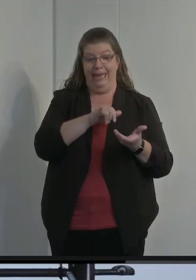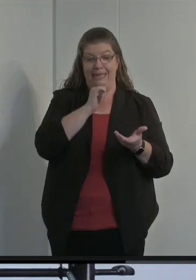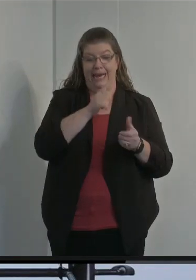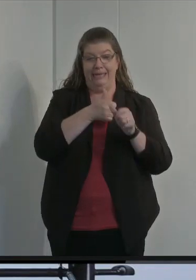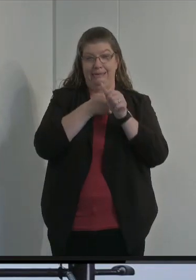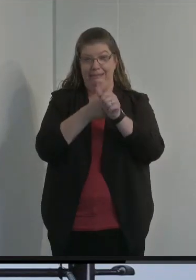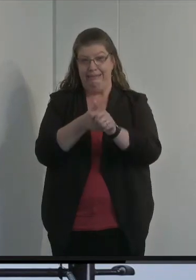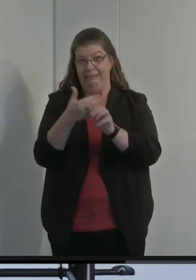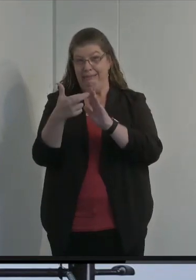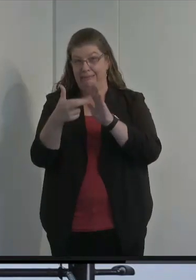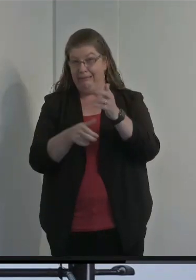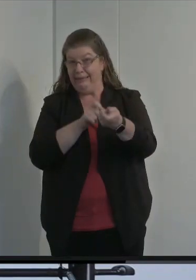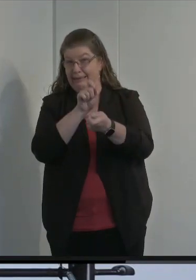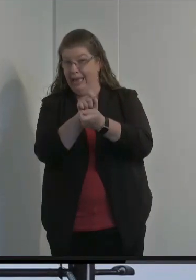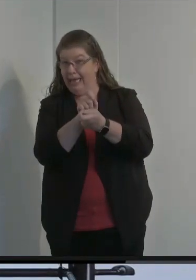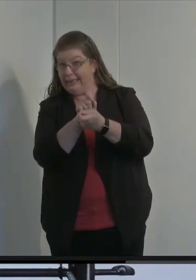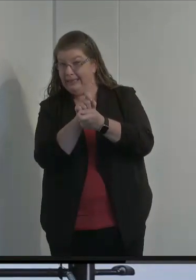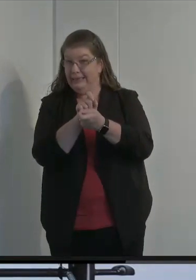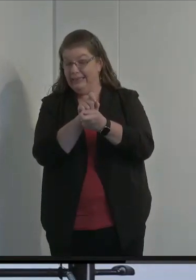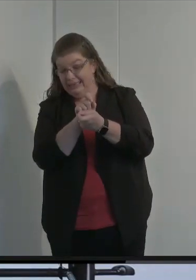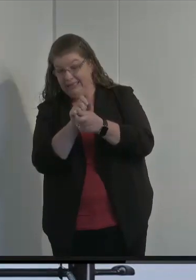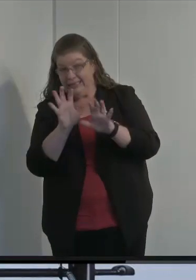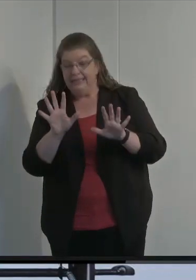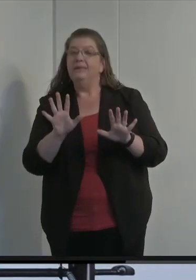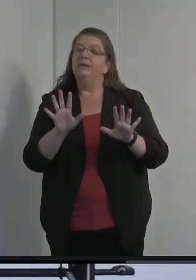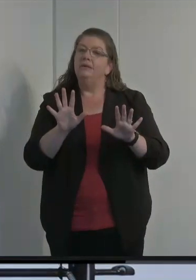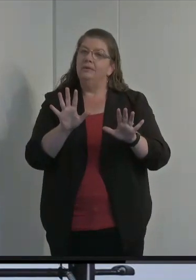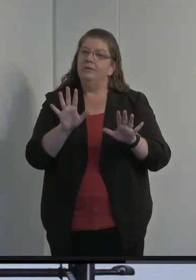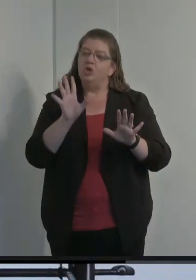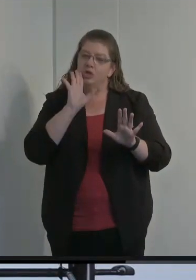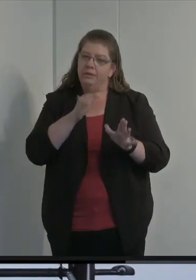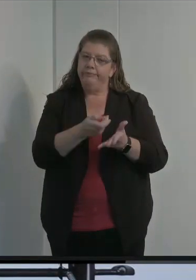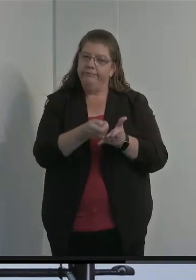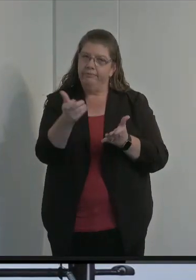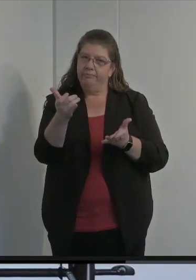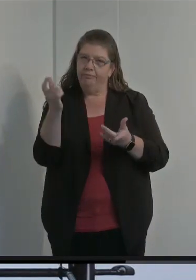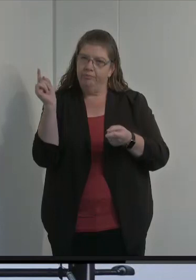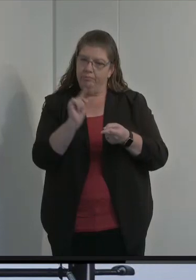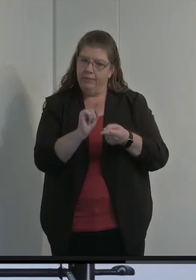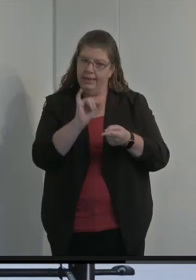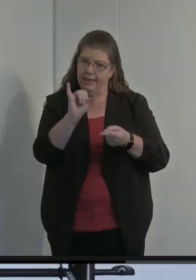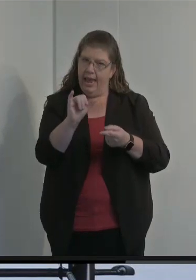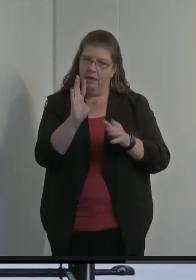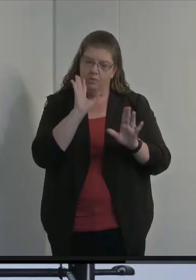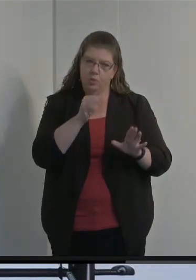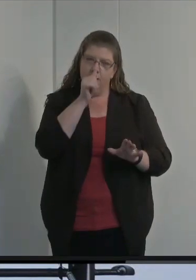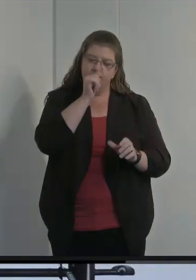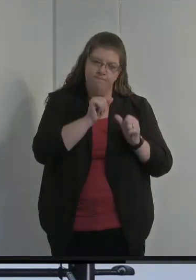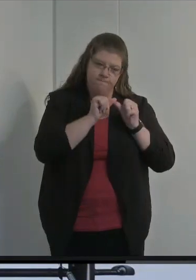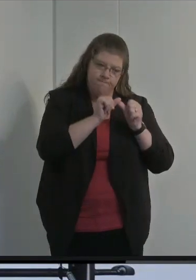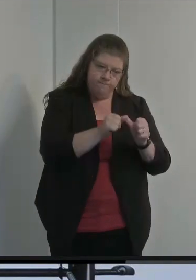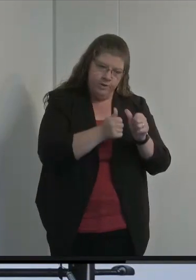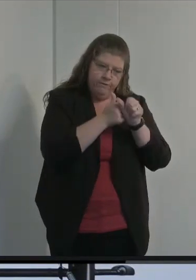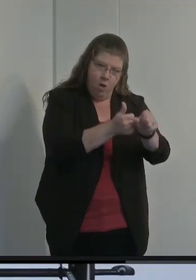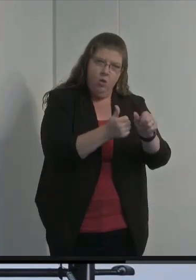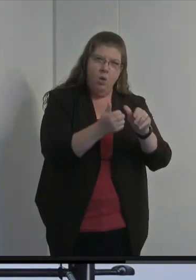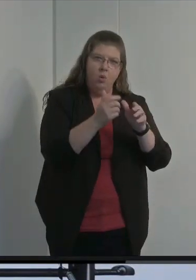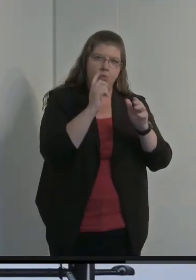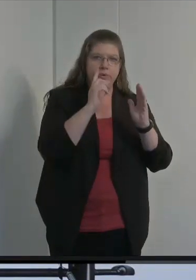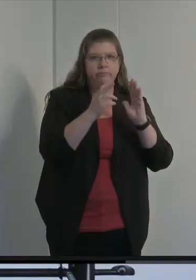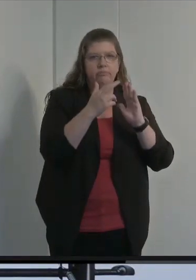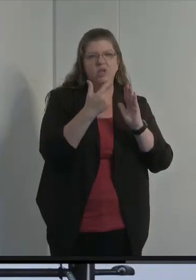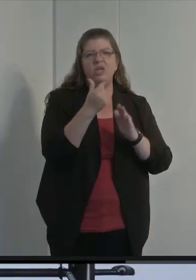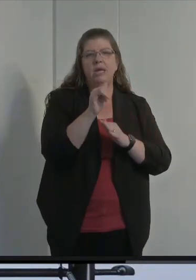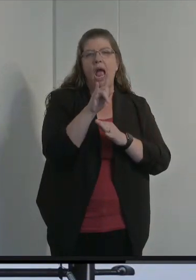direction of the health officials, we should tailor that and trim that and get really back on track, because